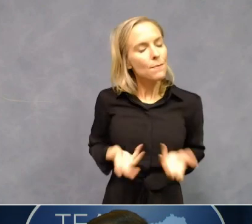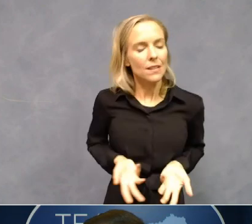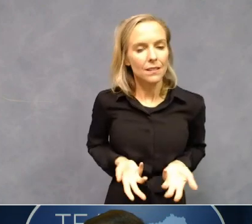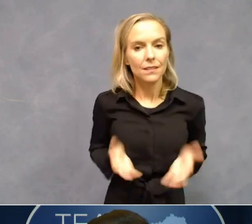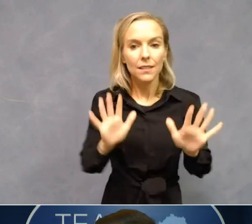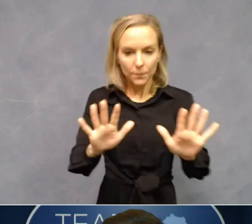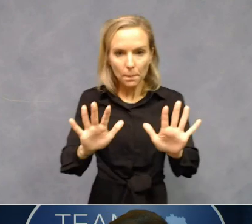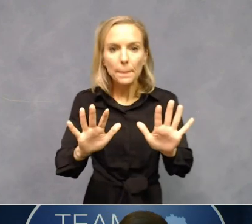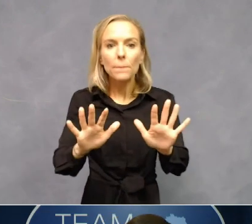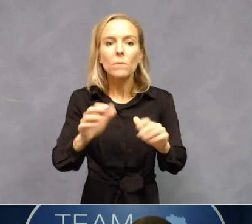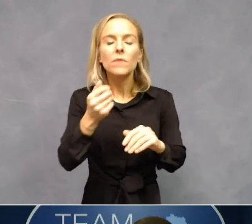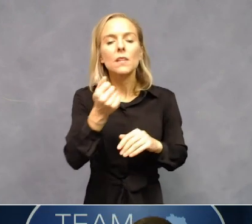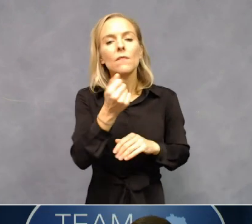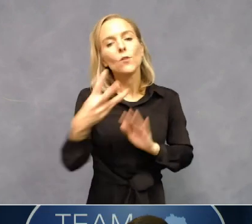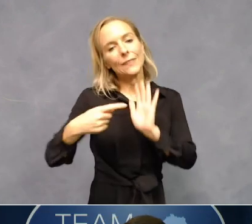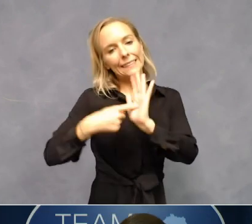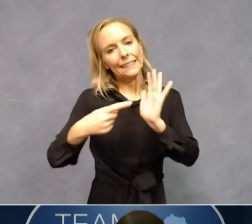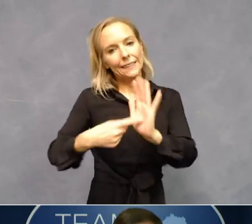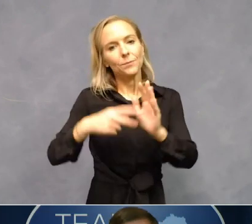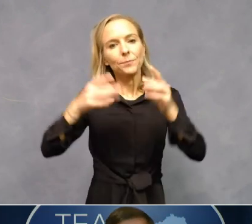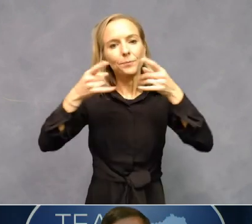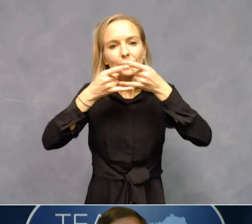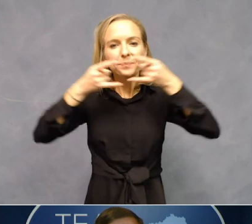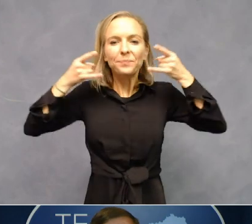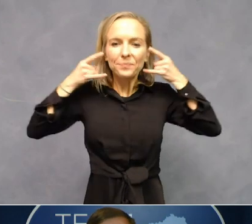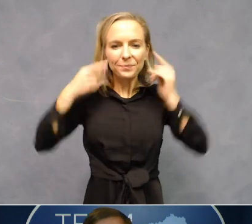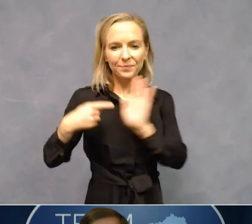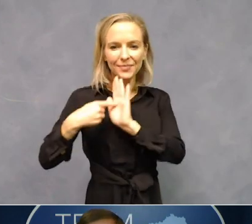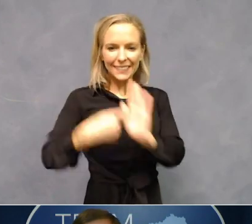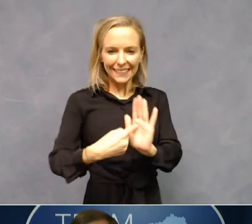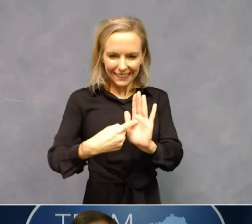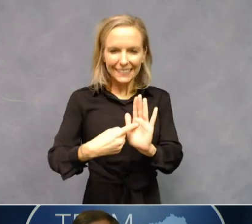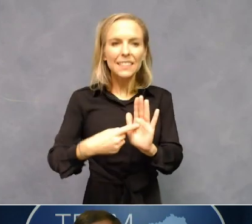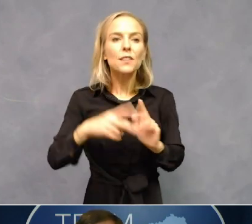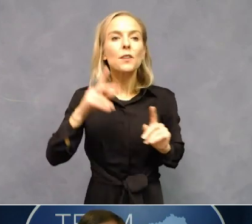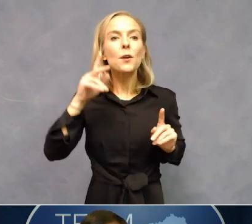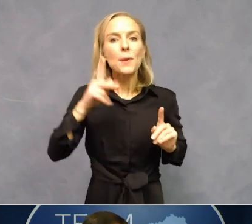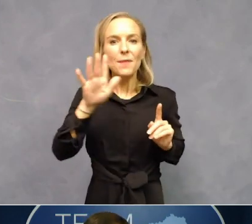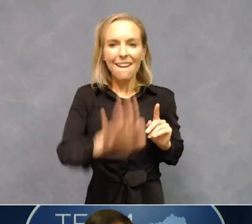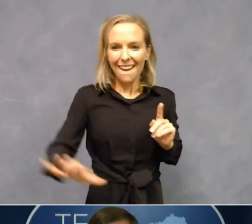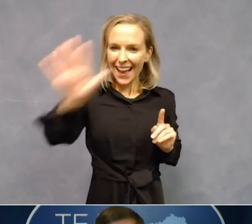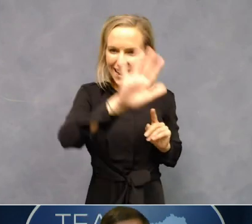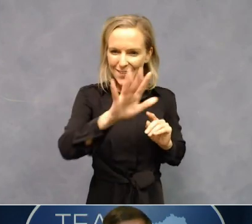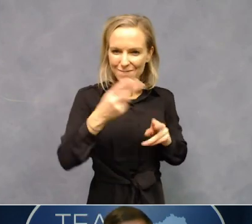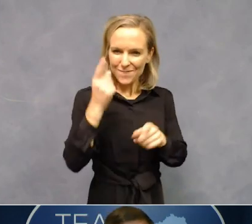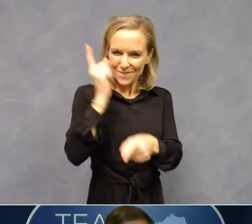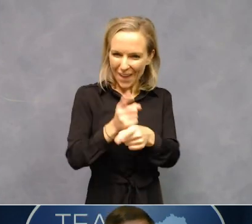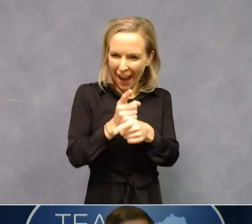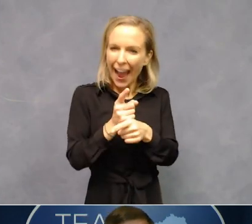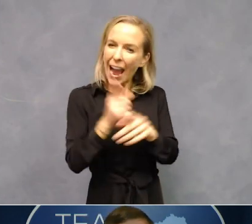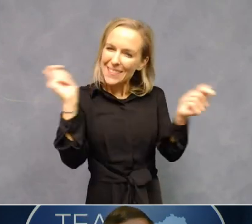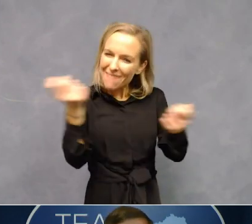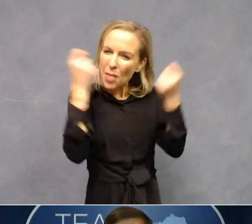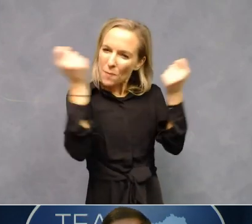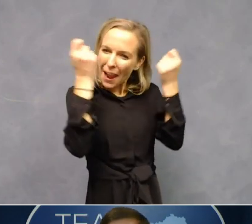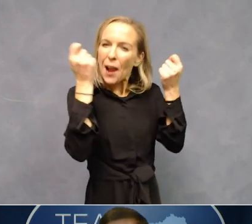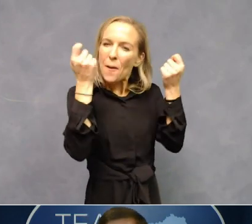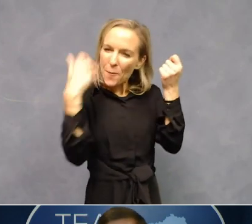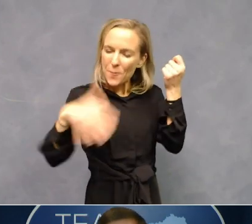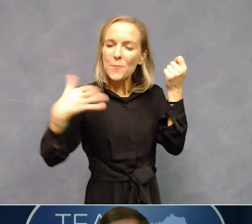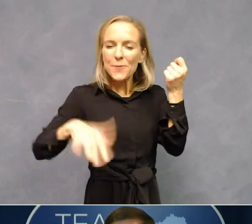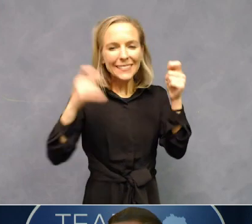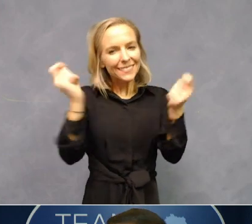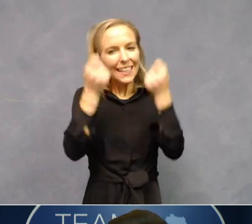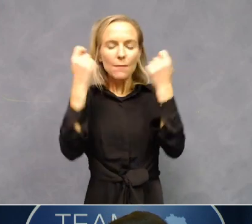couple of examples of Mask Up Kentucky today. These are people out there doing it right, and we got to celebrate that. We celebrate our values,